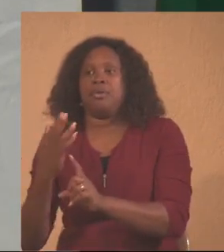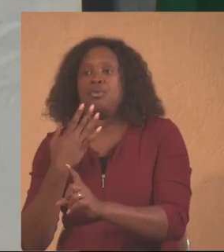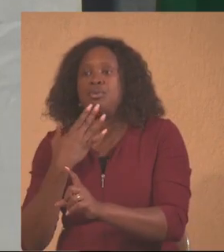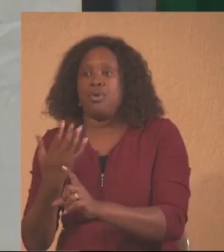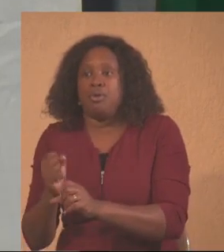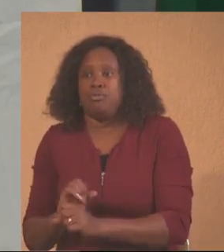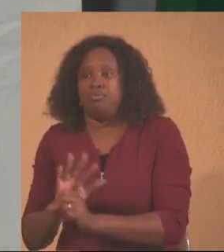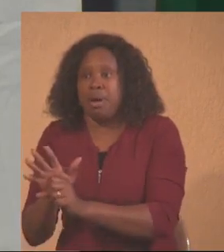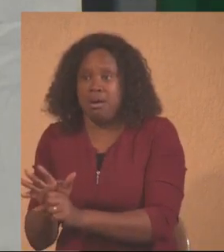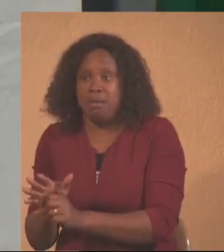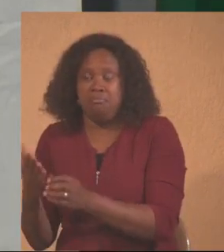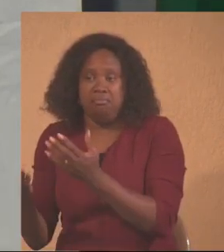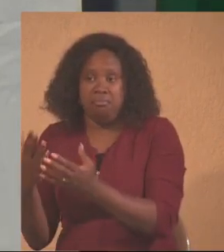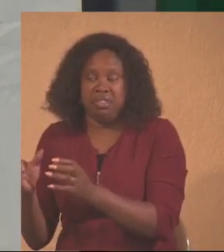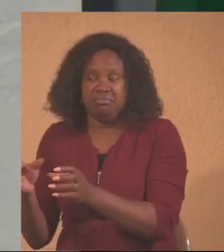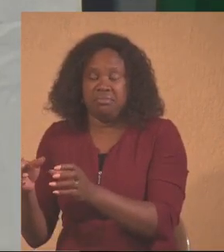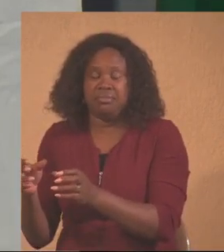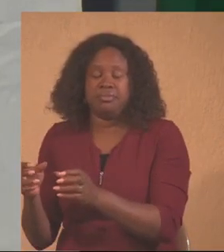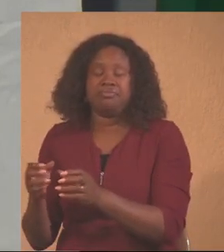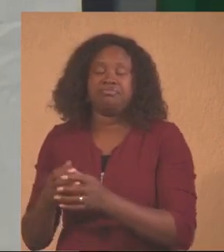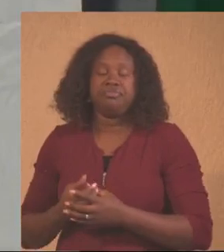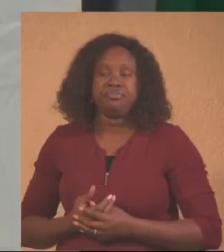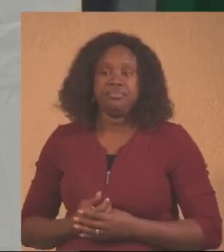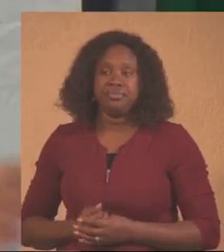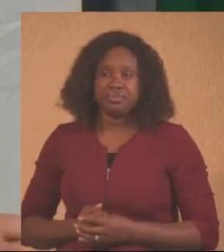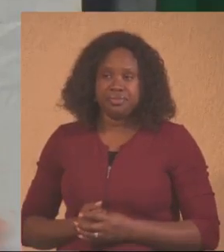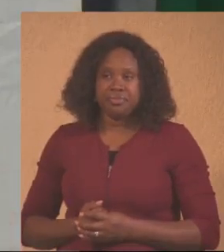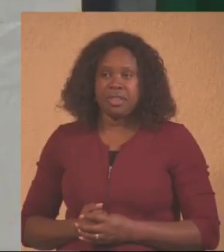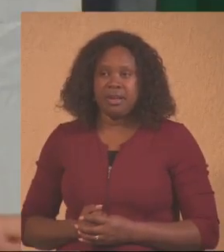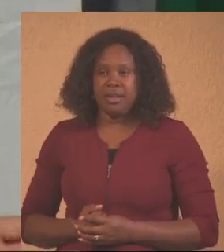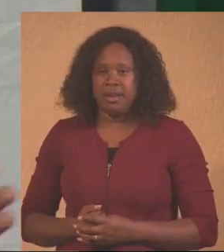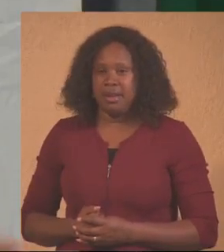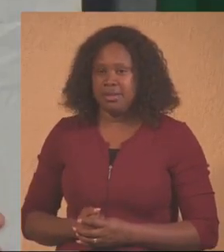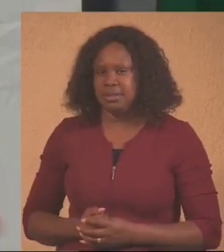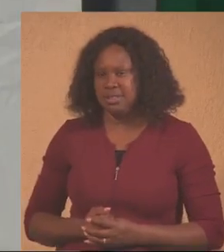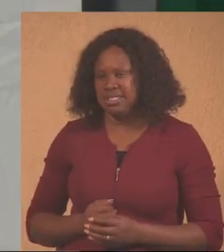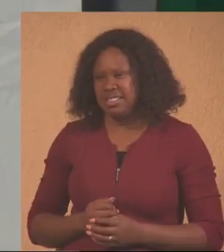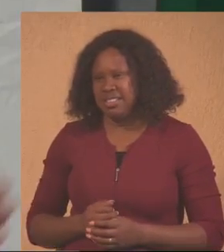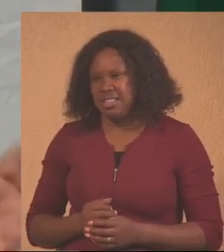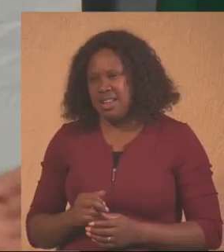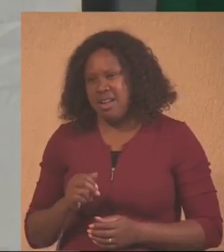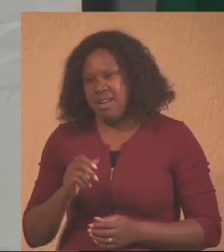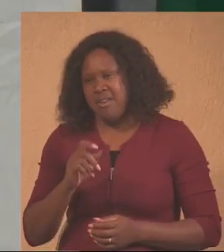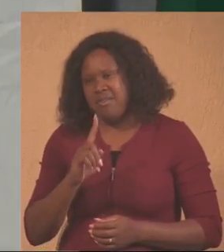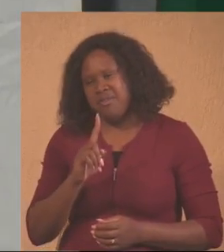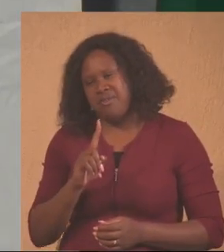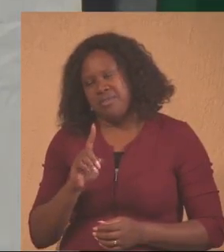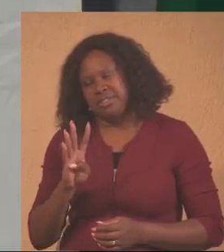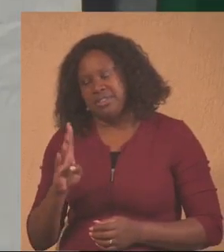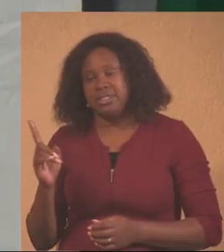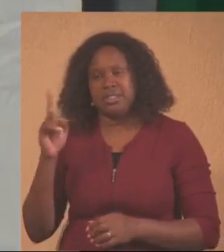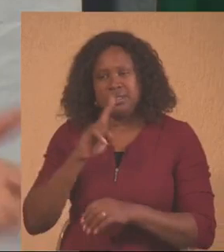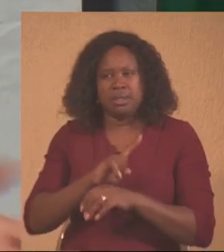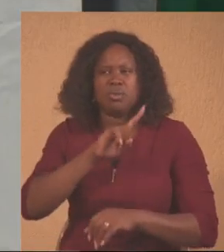an infection, in this case, COVID-19. So for 14 days, why 14 days? The incubation